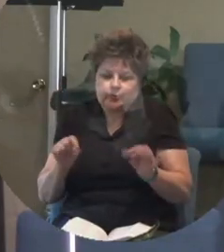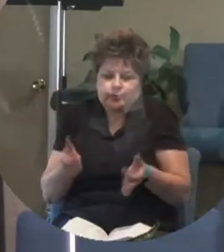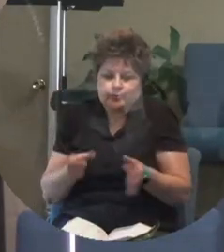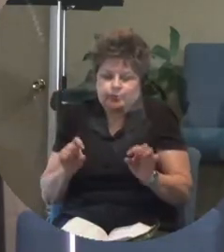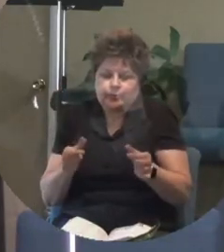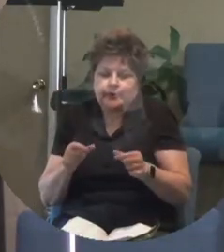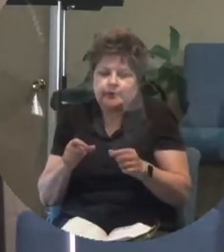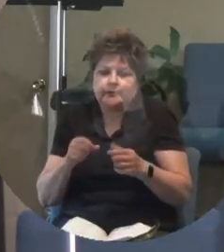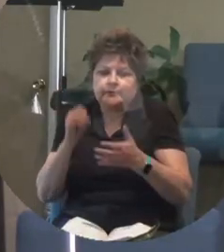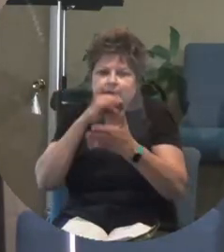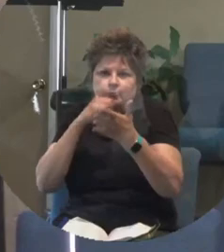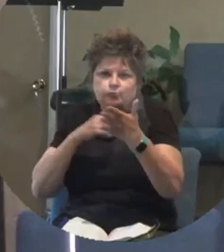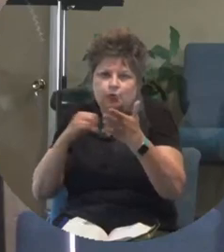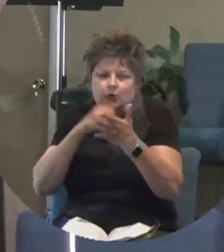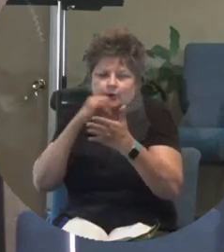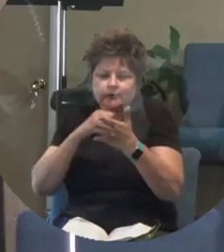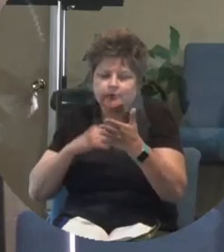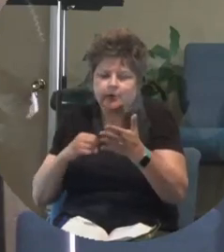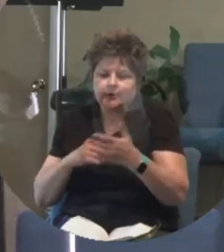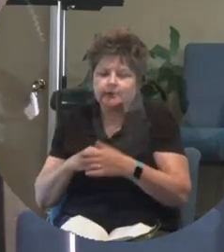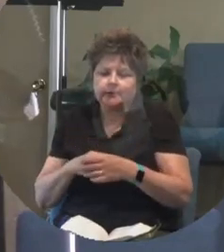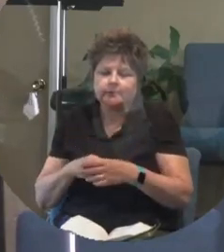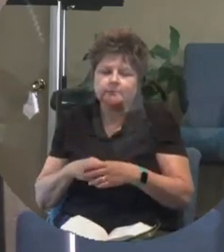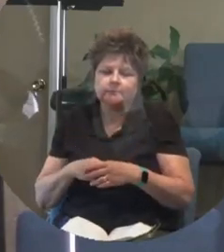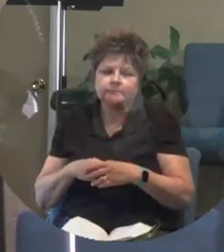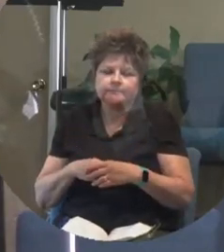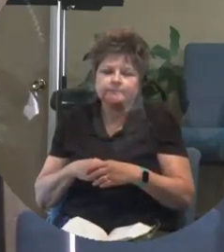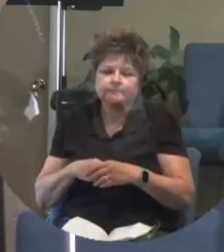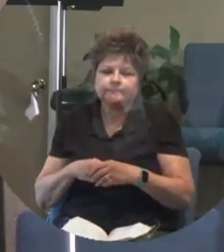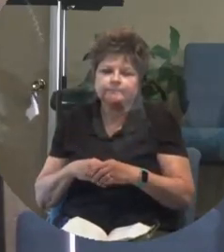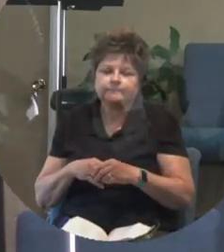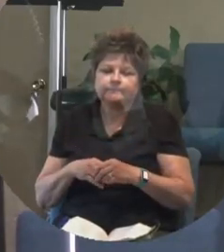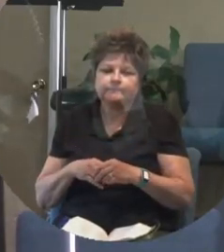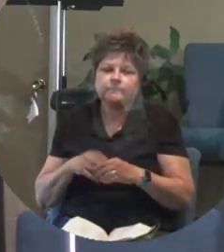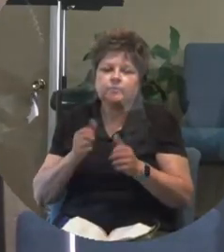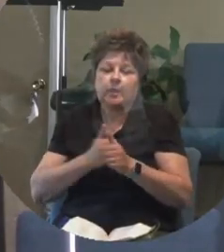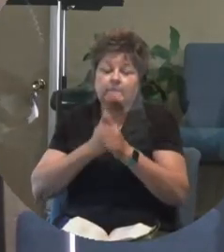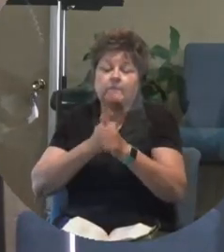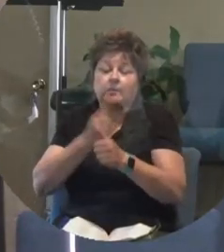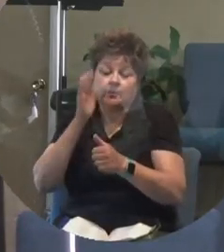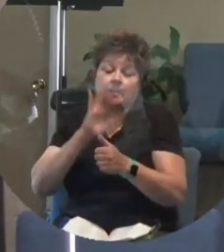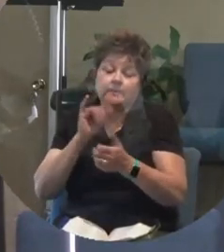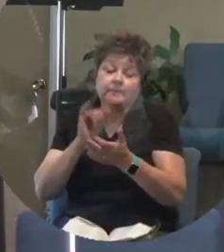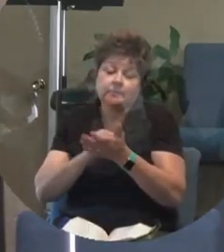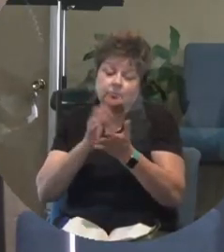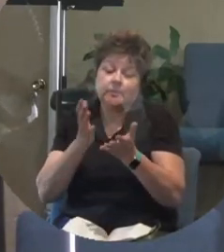I spent all this time. See, follow God. That's what he wants.